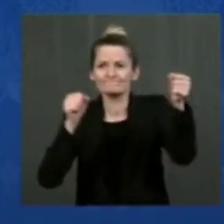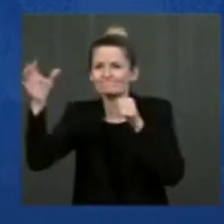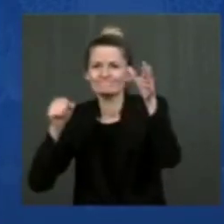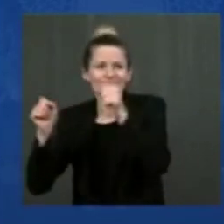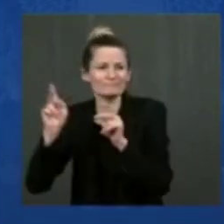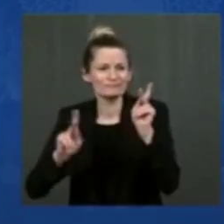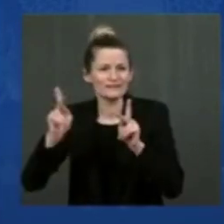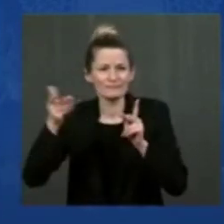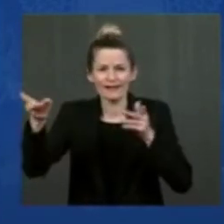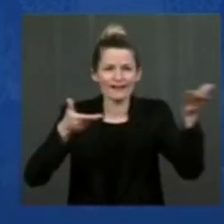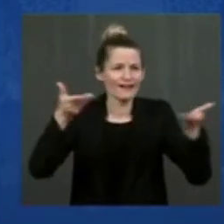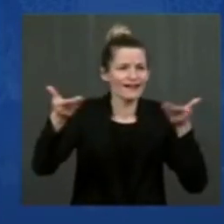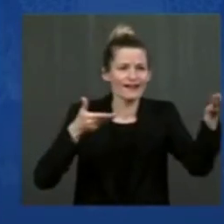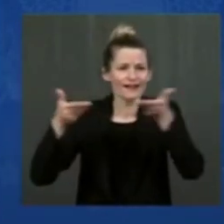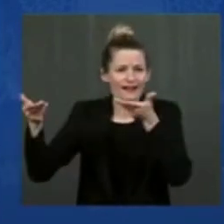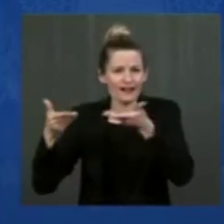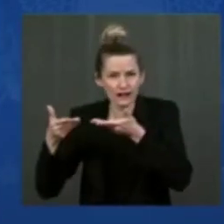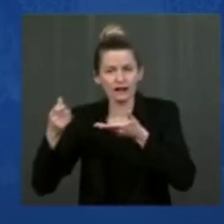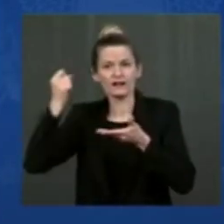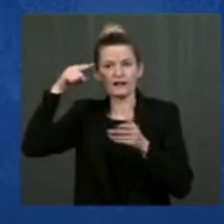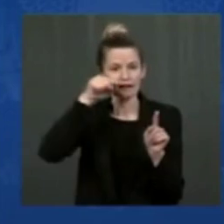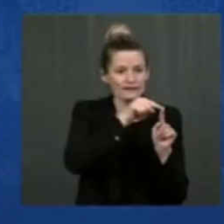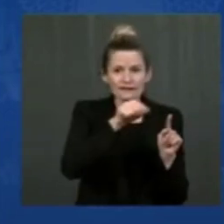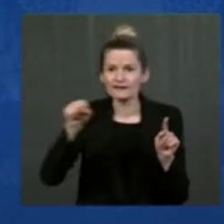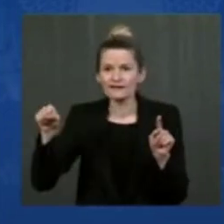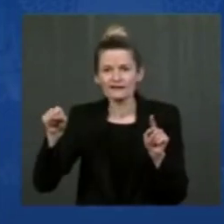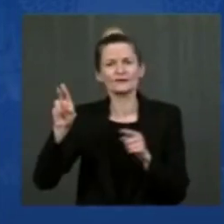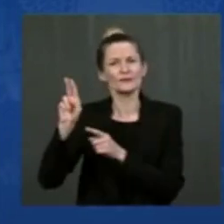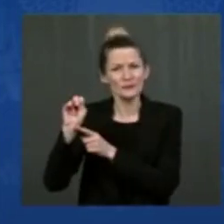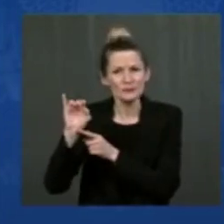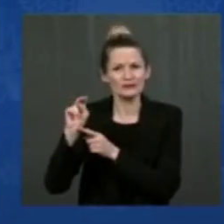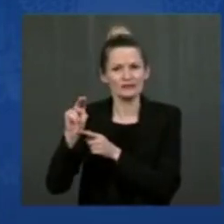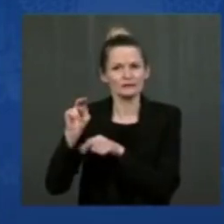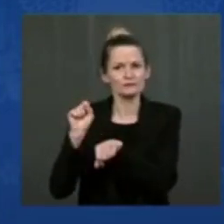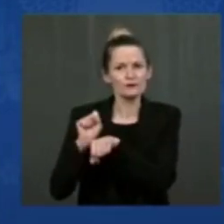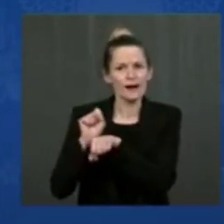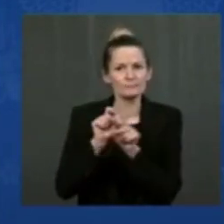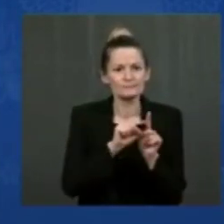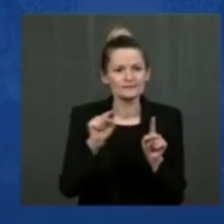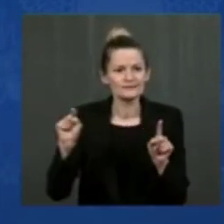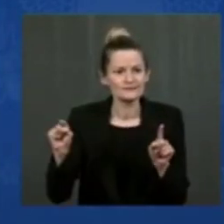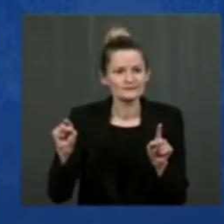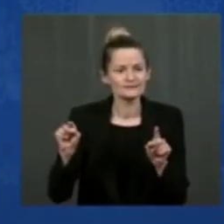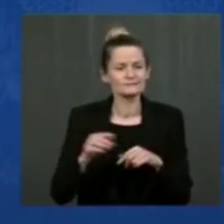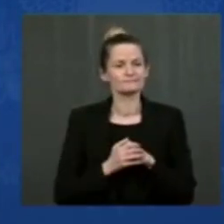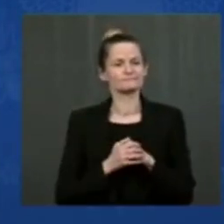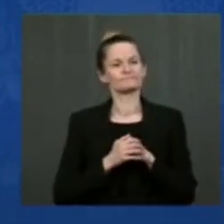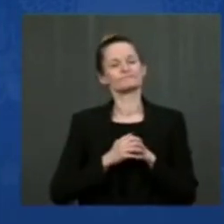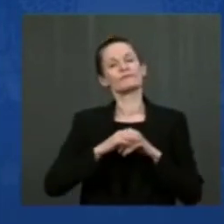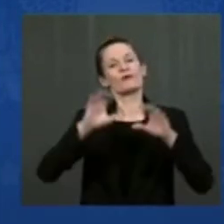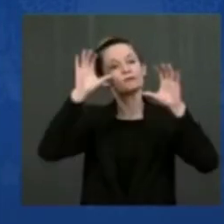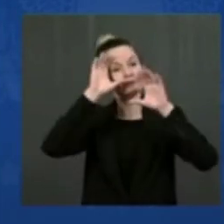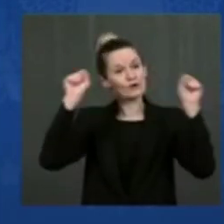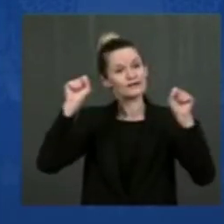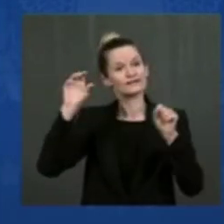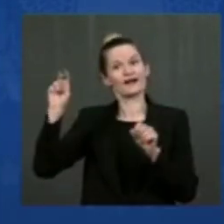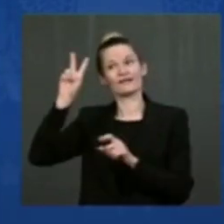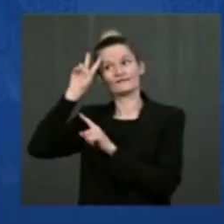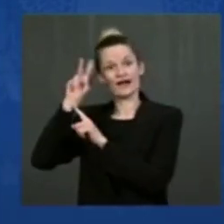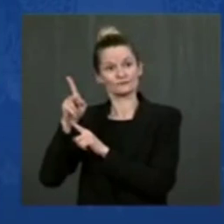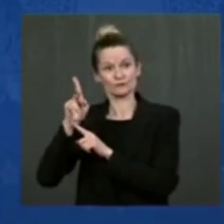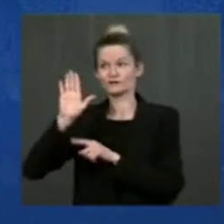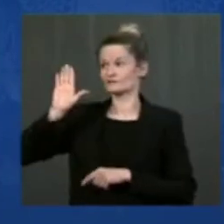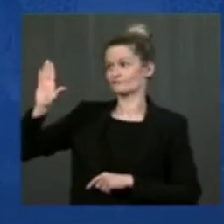That is the Biden-Harris vision for America's future. We have COVID-19, the climate